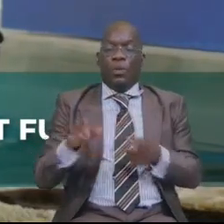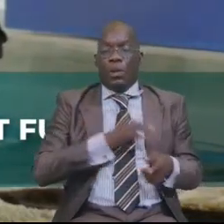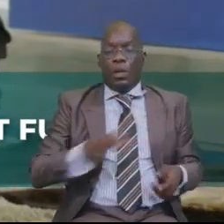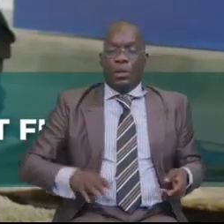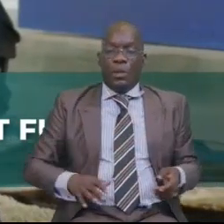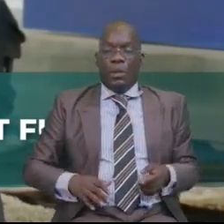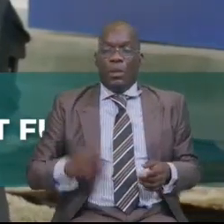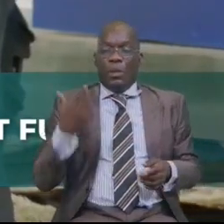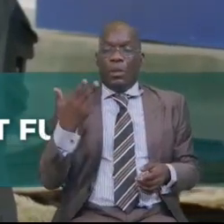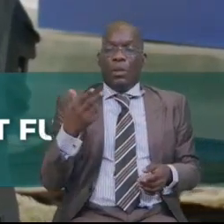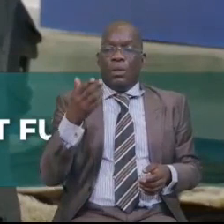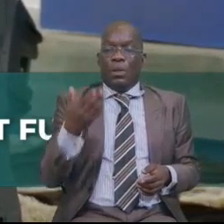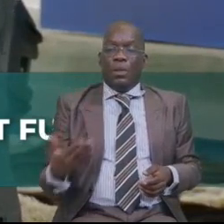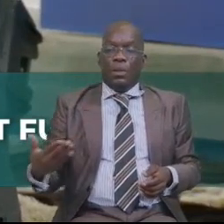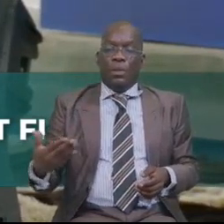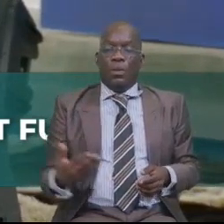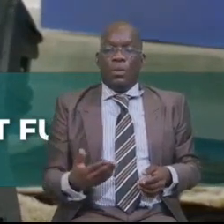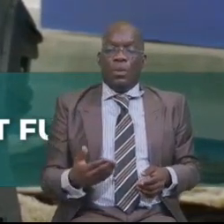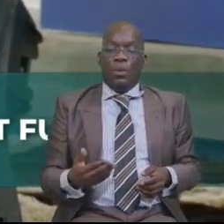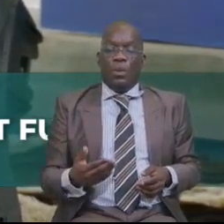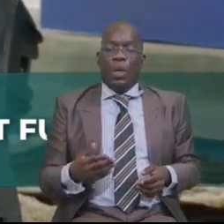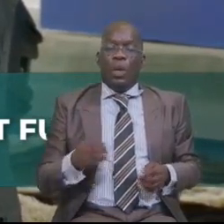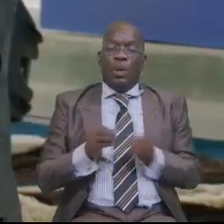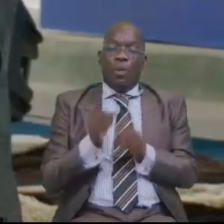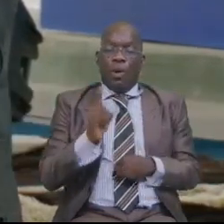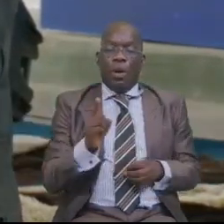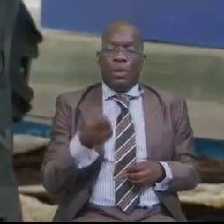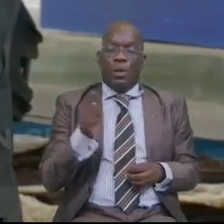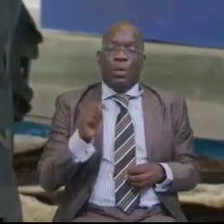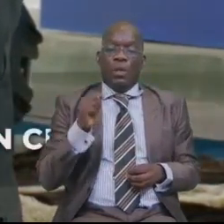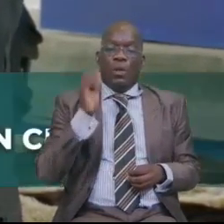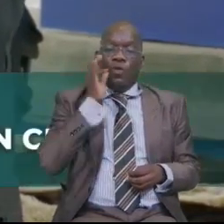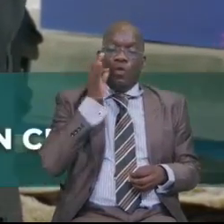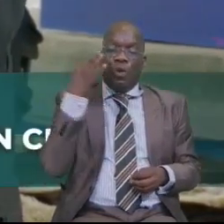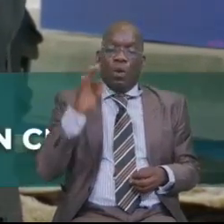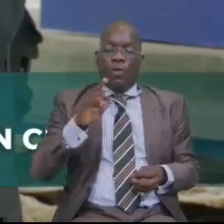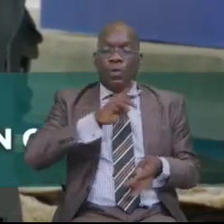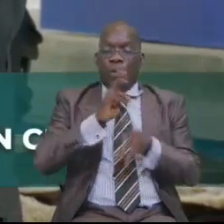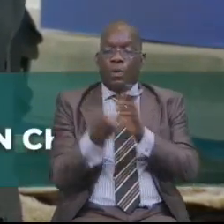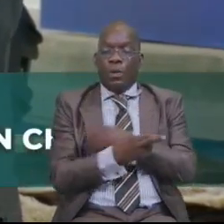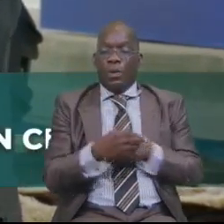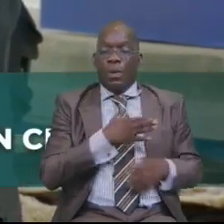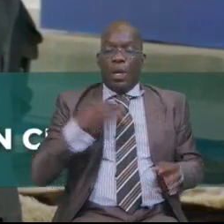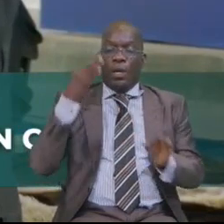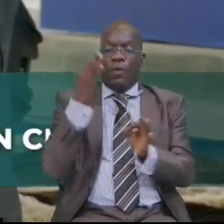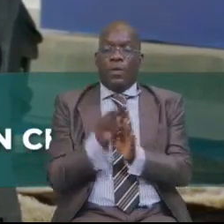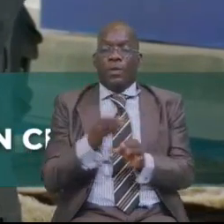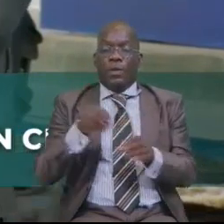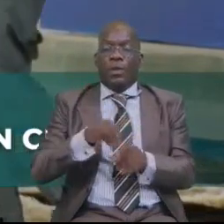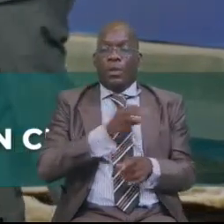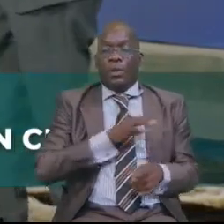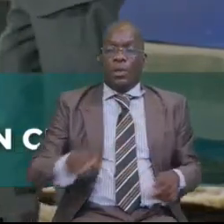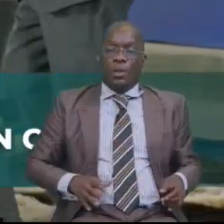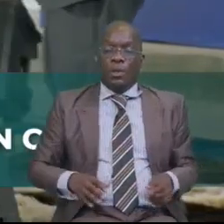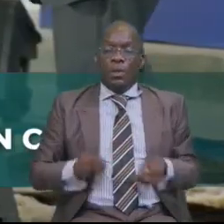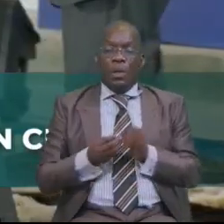here. Number one, we're looking at the fruit of repentance and faith in Christ.